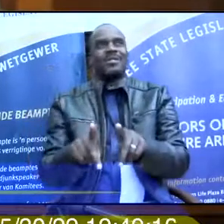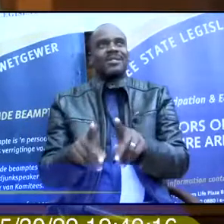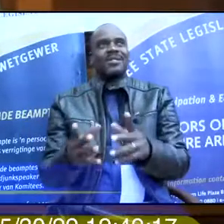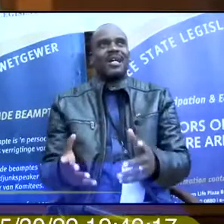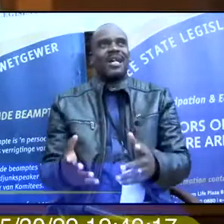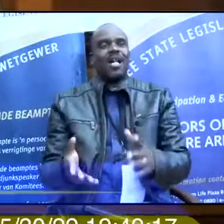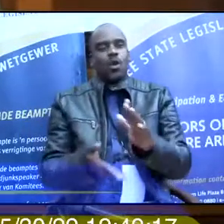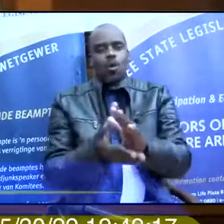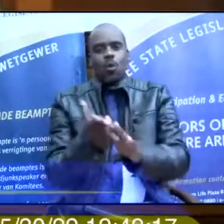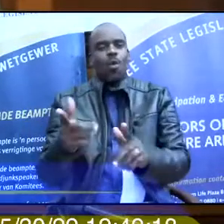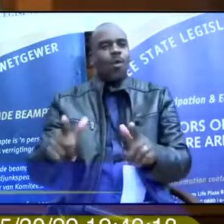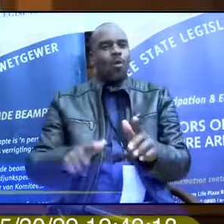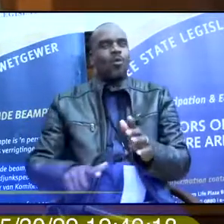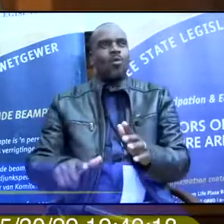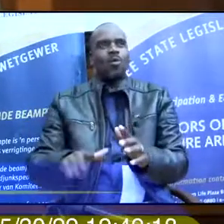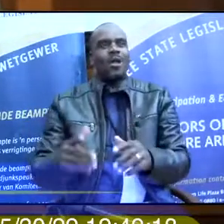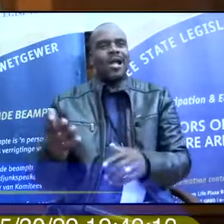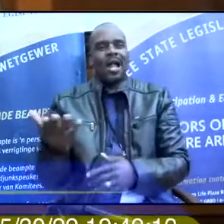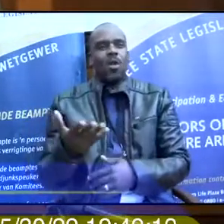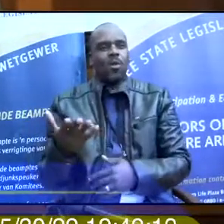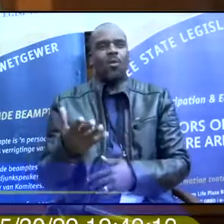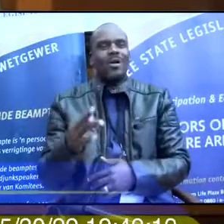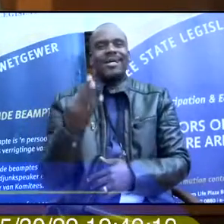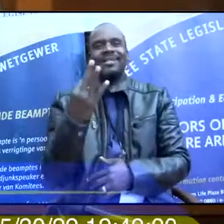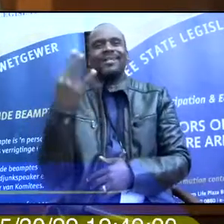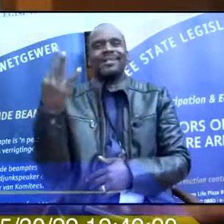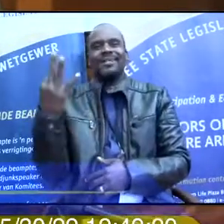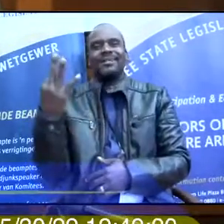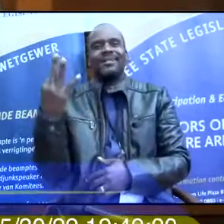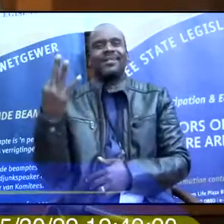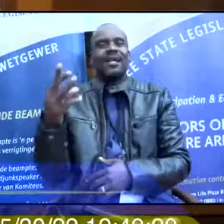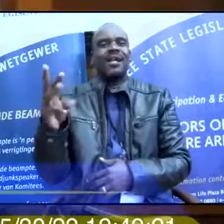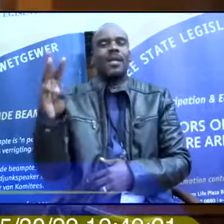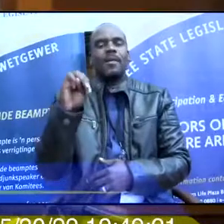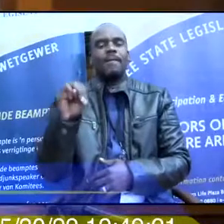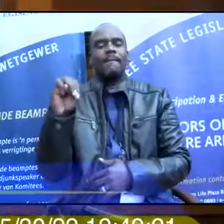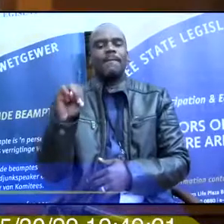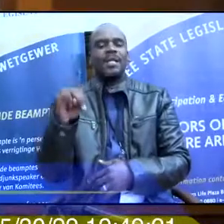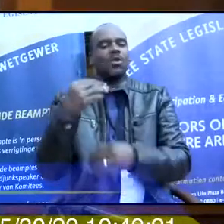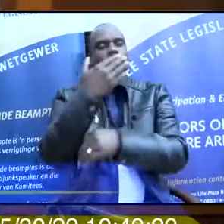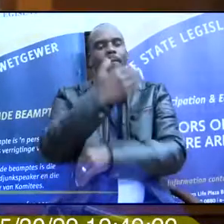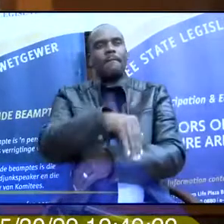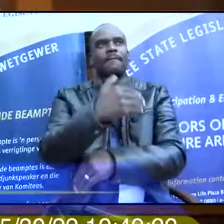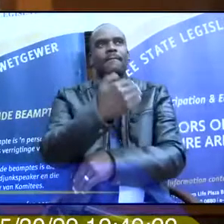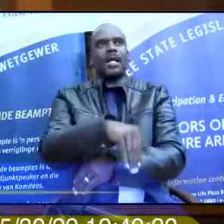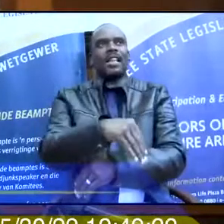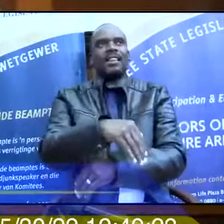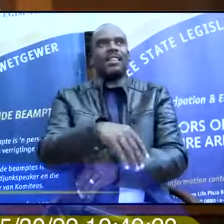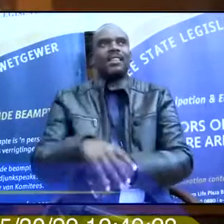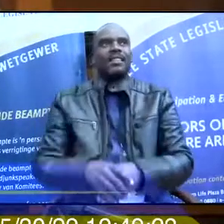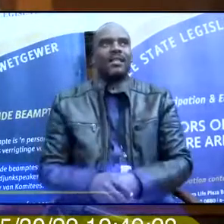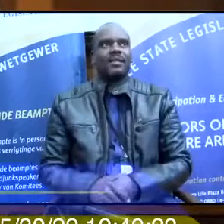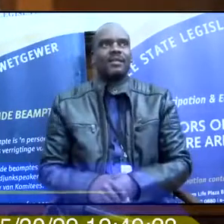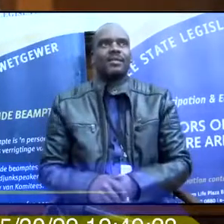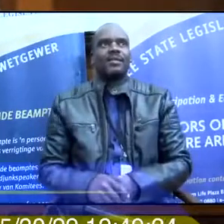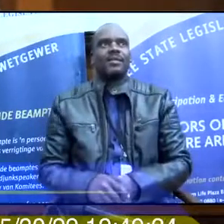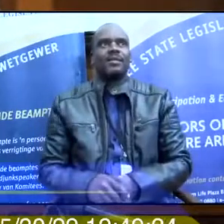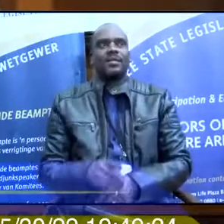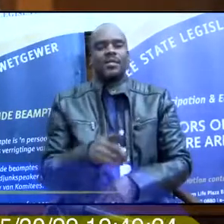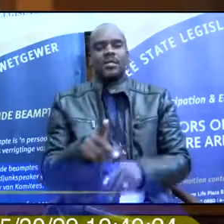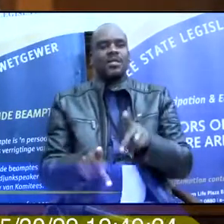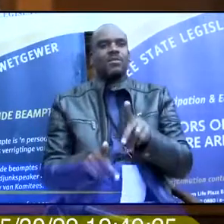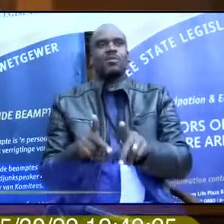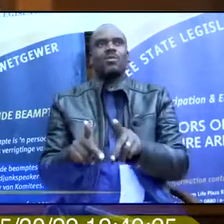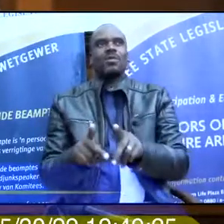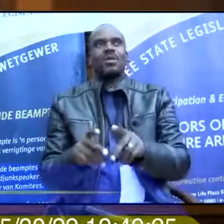muchaca where 33 employees are still outside being dismissed for political reasons and